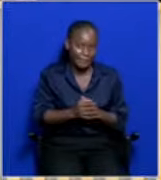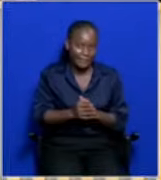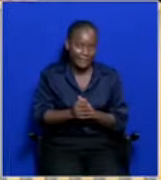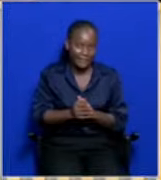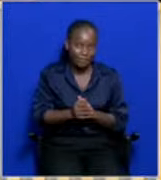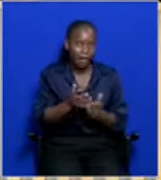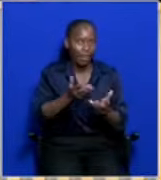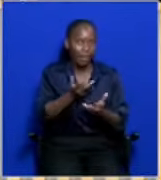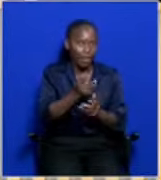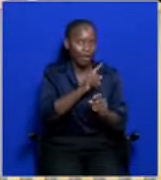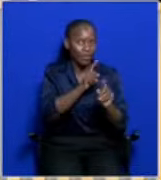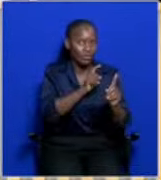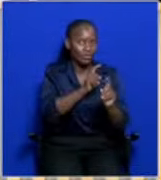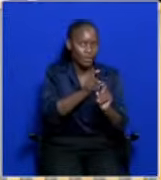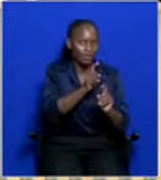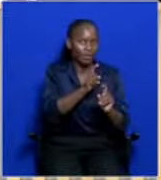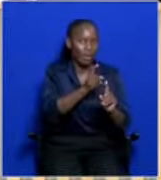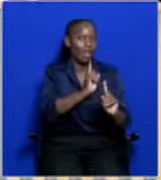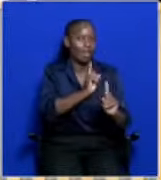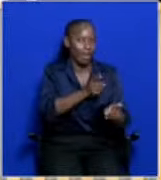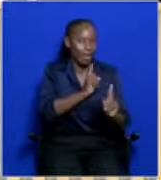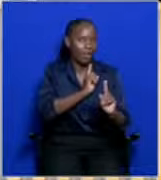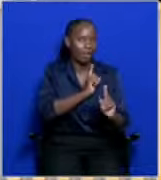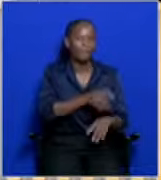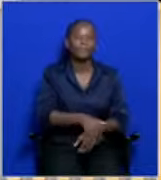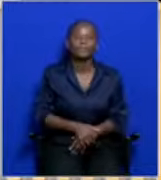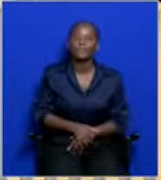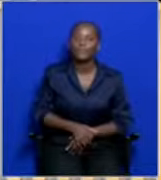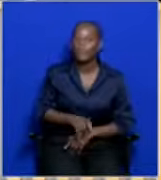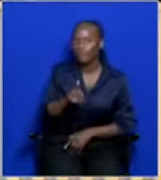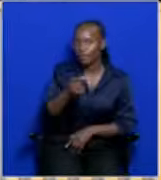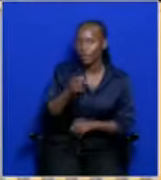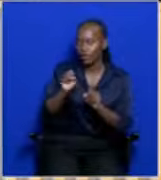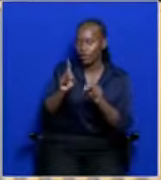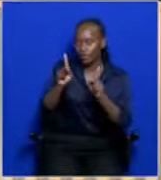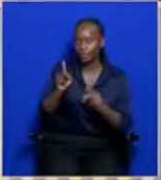Let's adjourn and resume at 11:30. 11:30. Thank you, Chair.